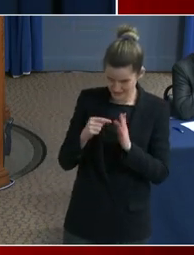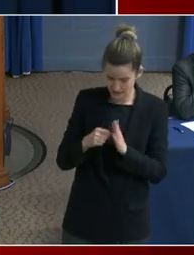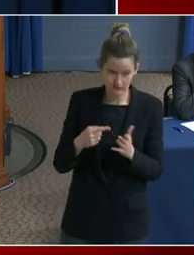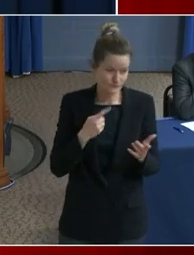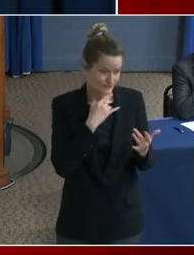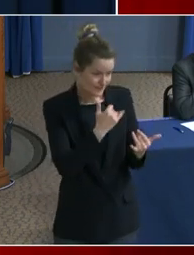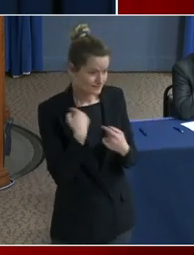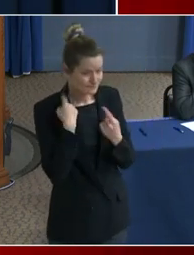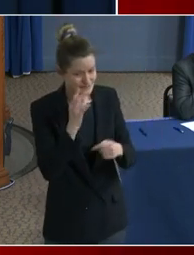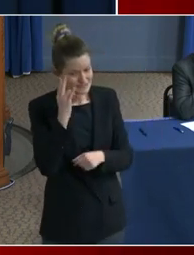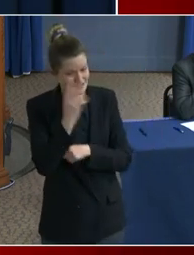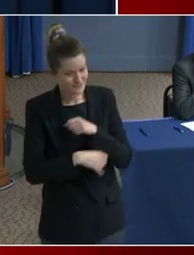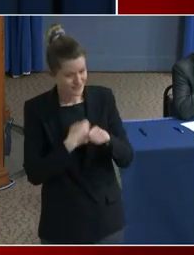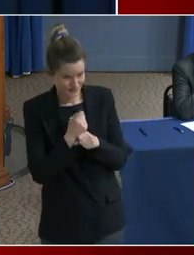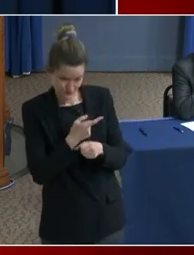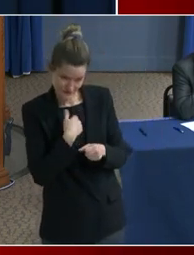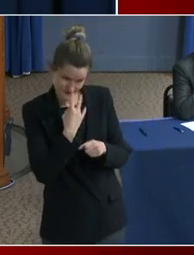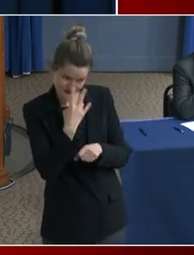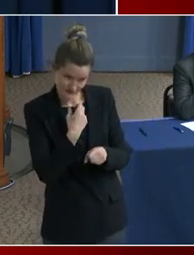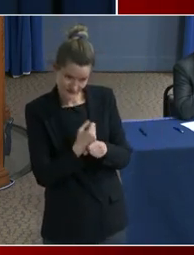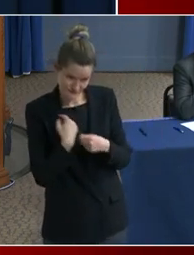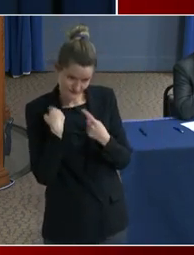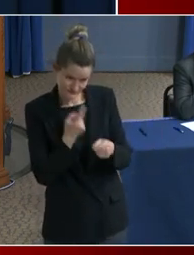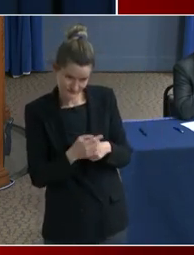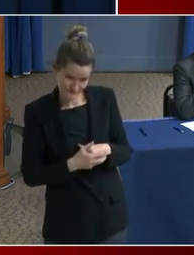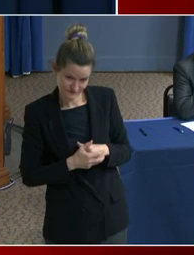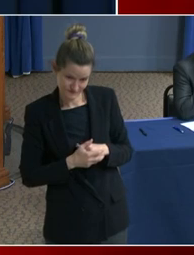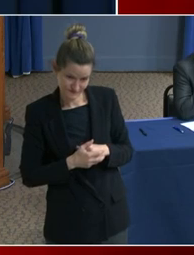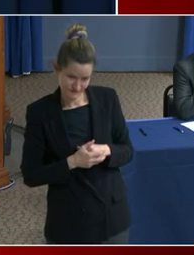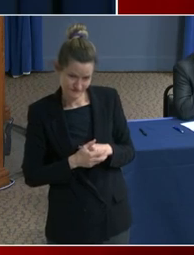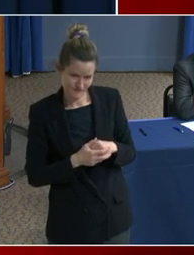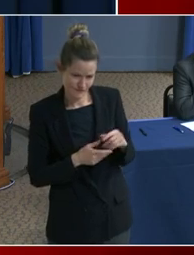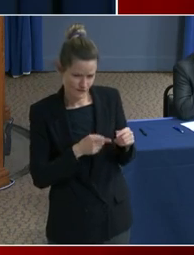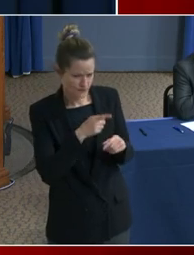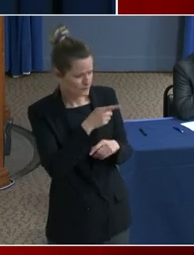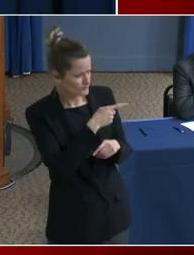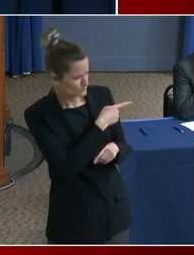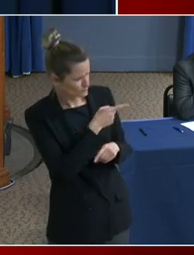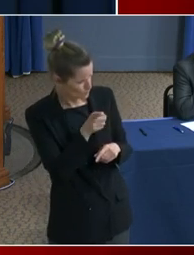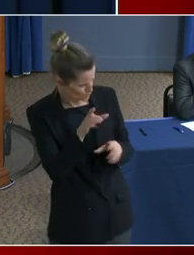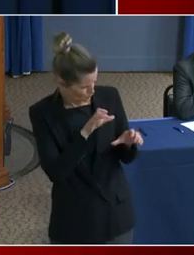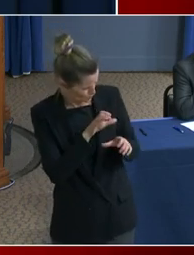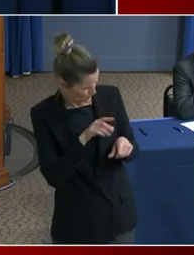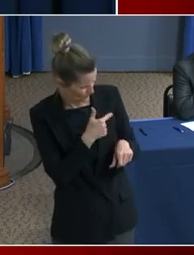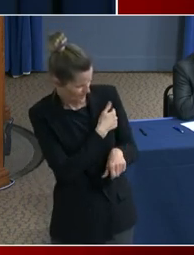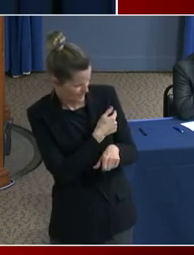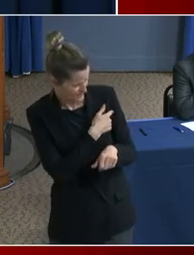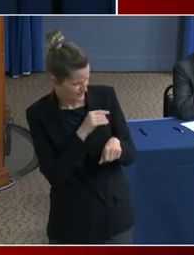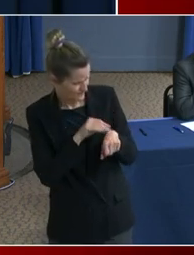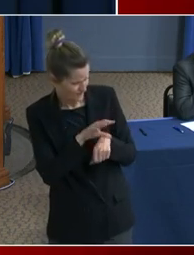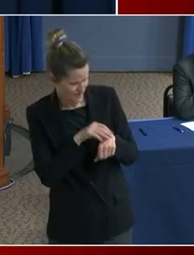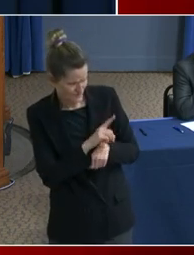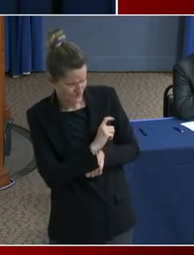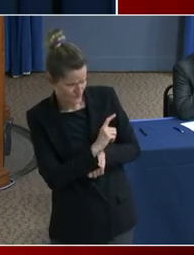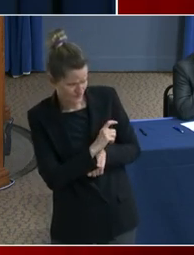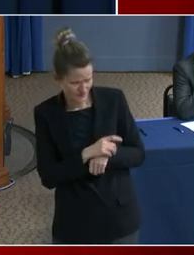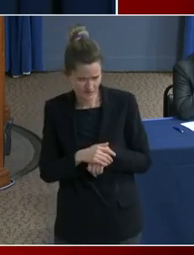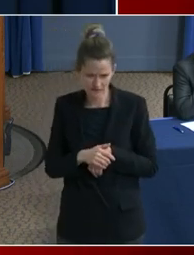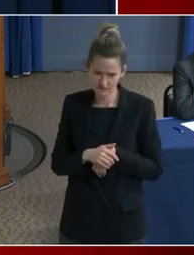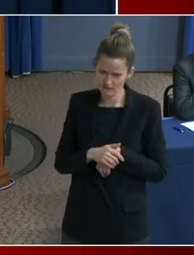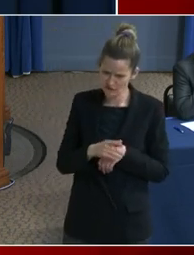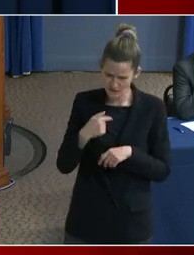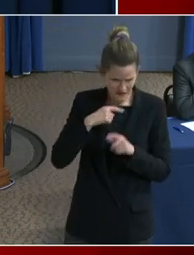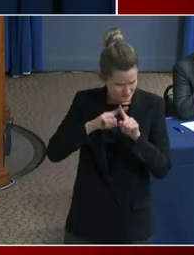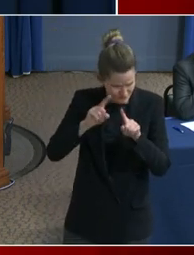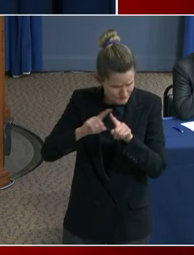have to think about that. I mean, could you do like a vaccine advisory then, or like, are there other advisories?